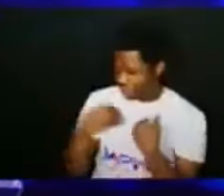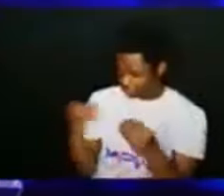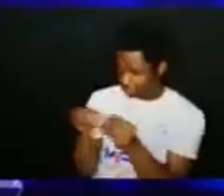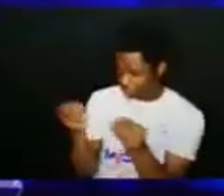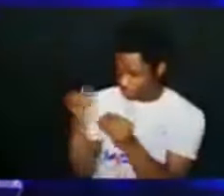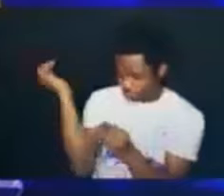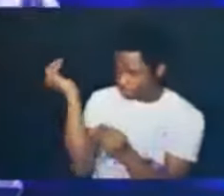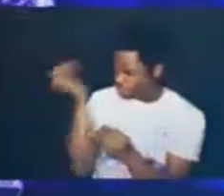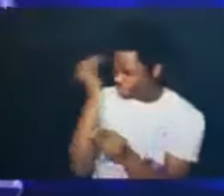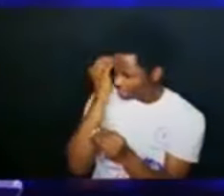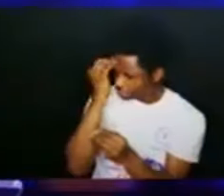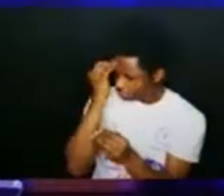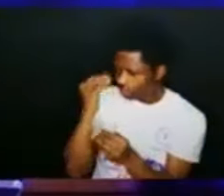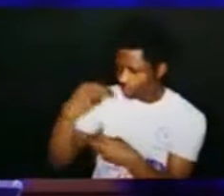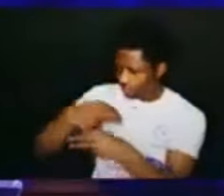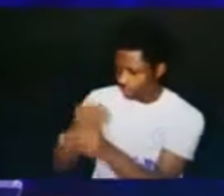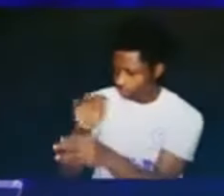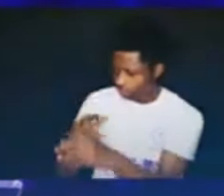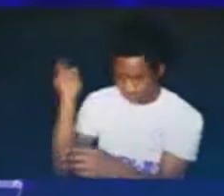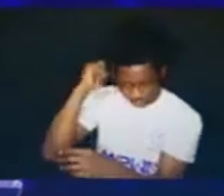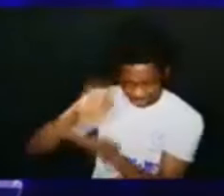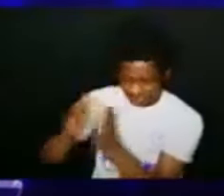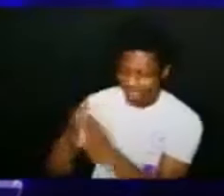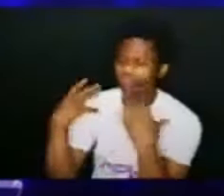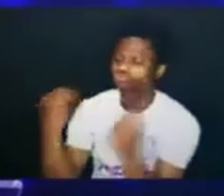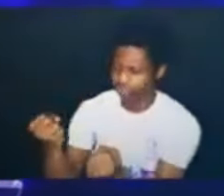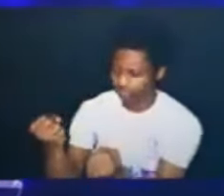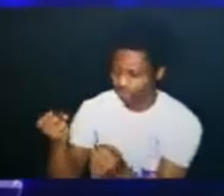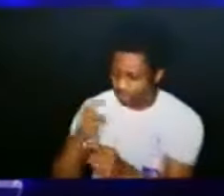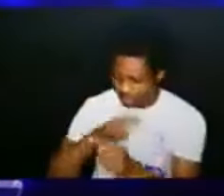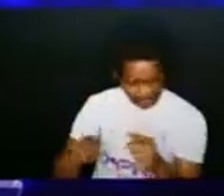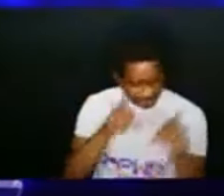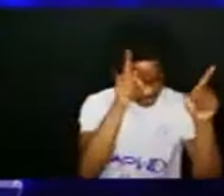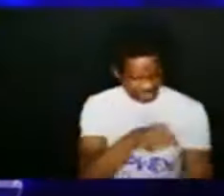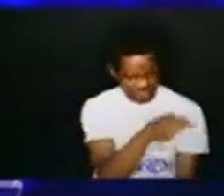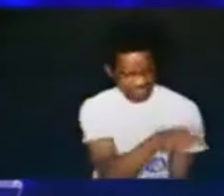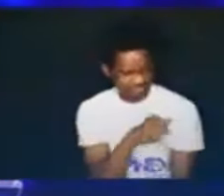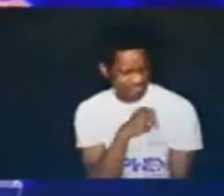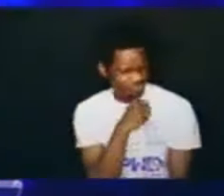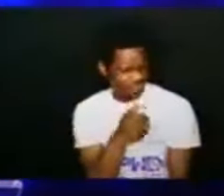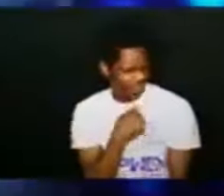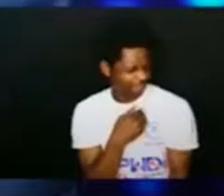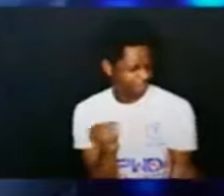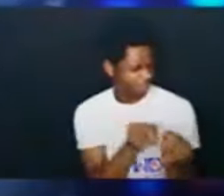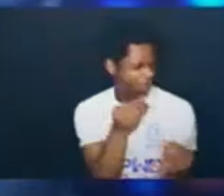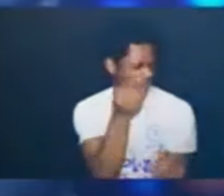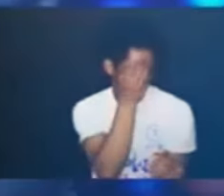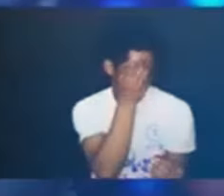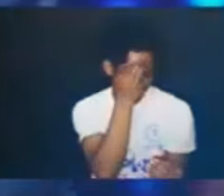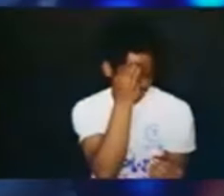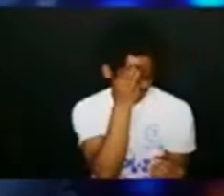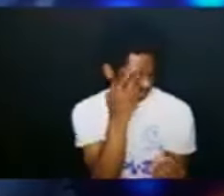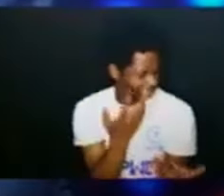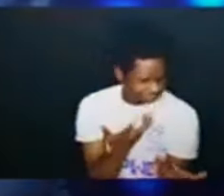somebody who is not so much exposed, and the person, Paul says that concerning the rituals and